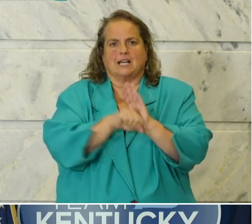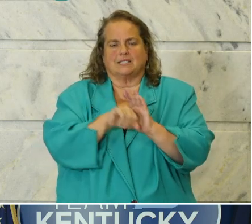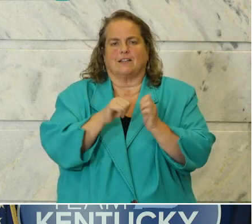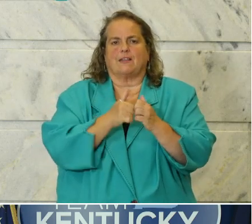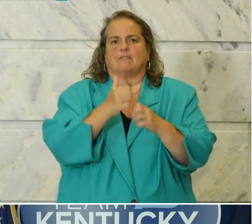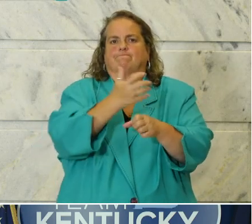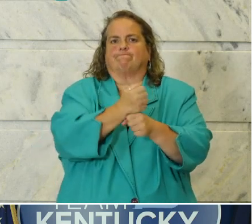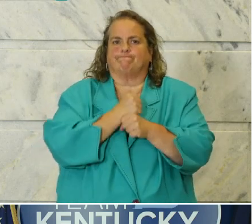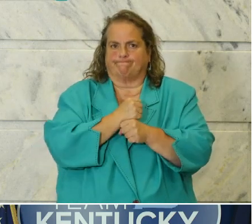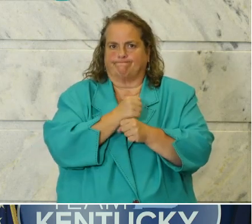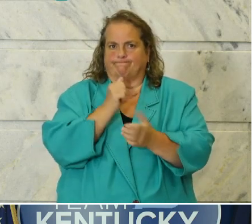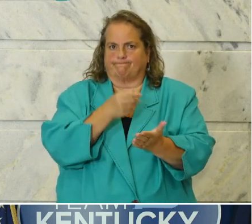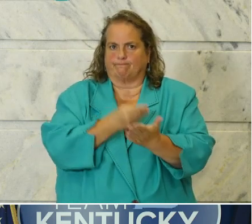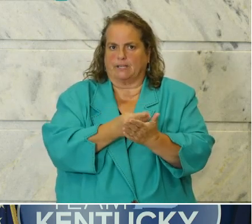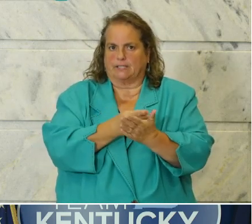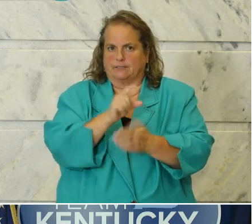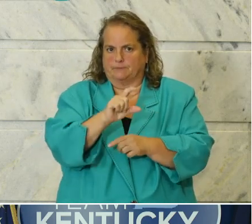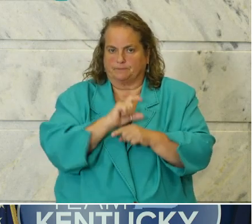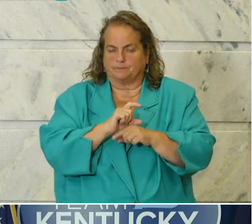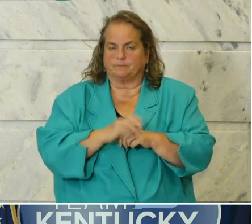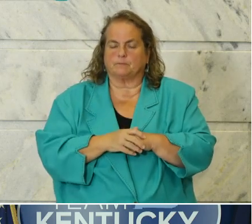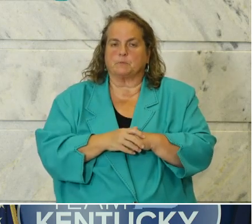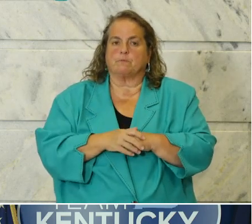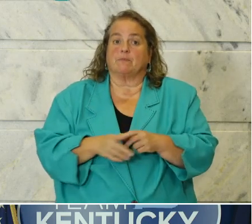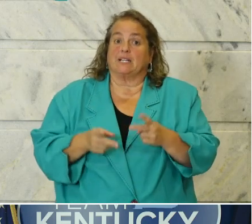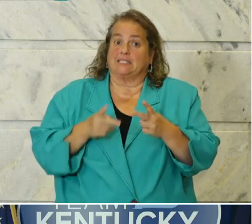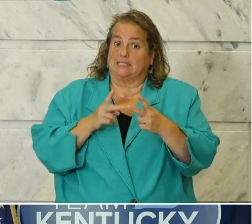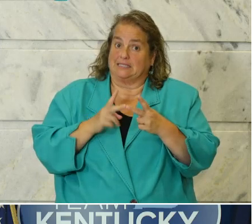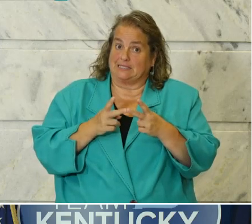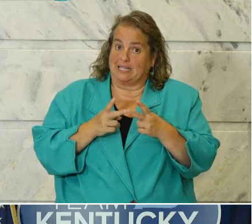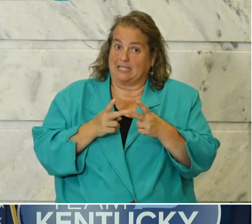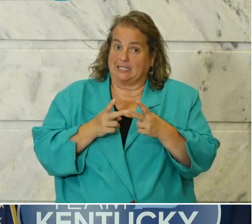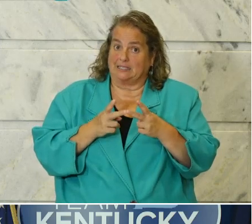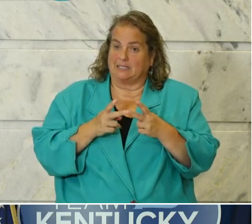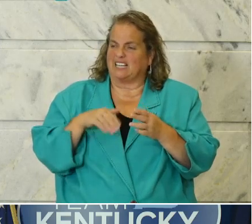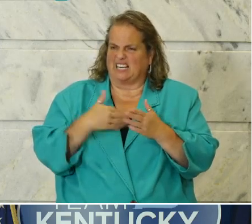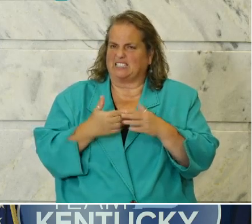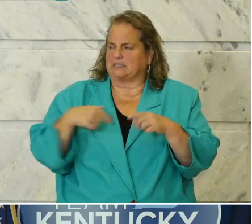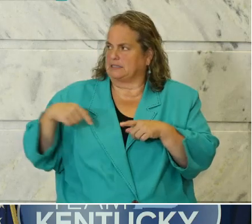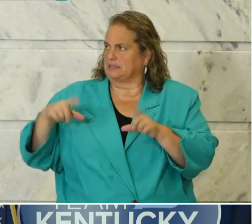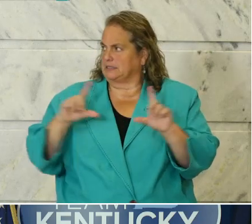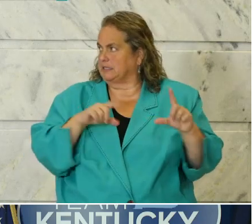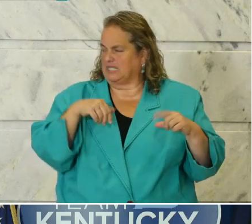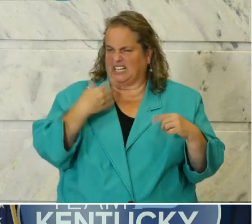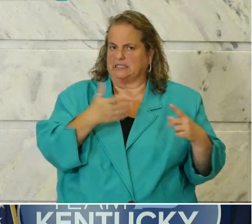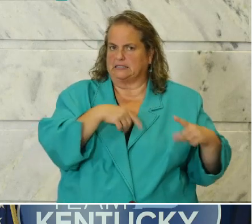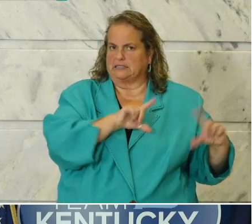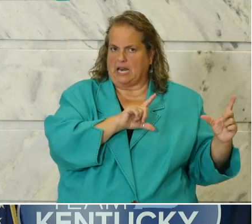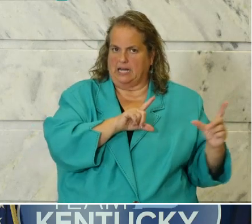award. The second is, in the next slide,